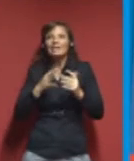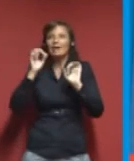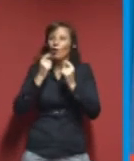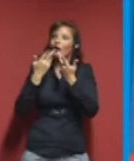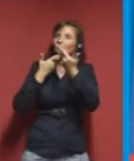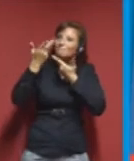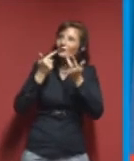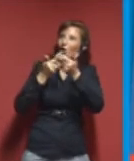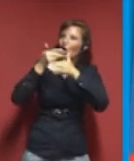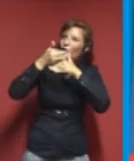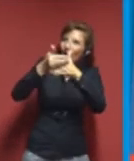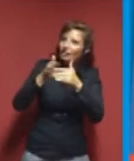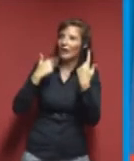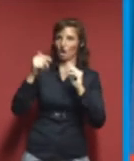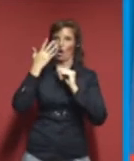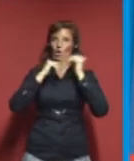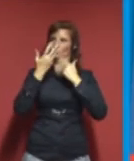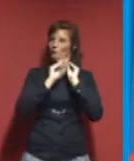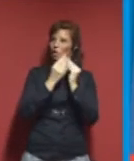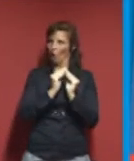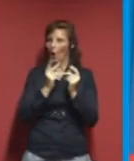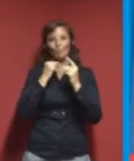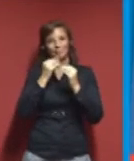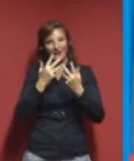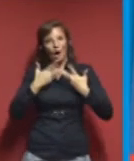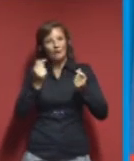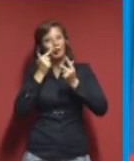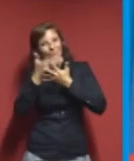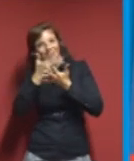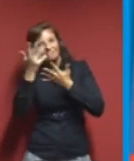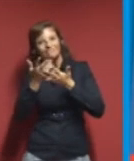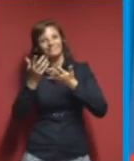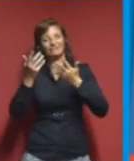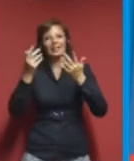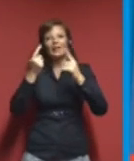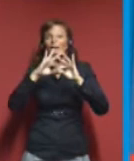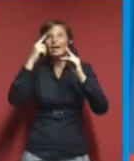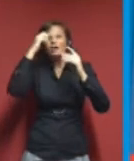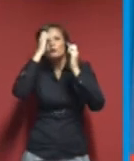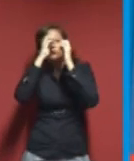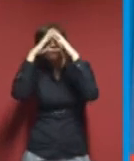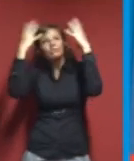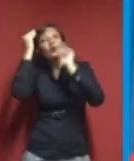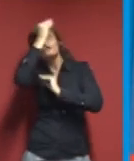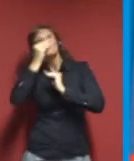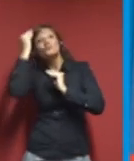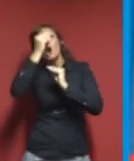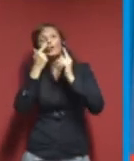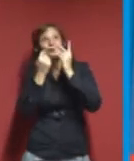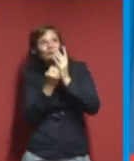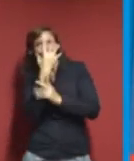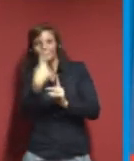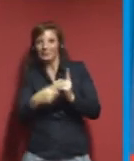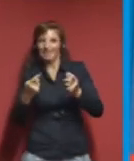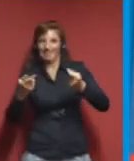it, help you realize your dream of building a remote control lawnmower. Another great